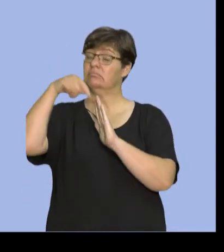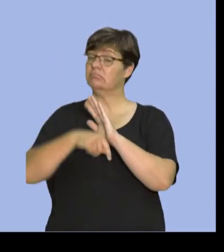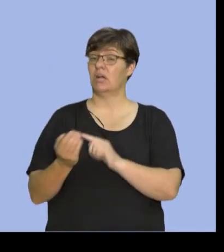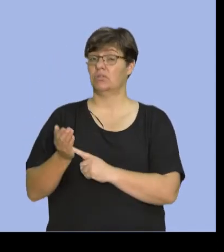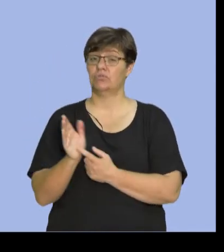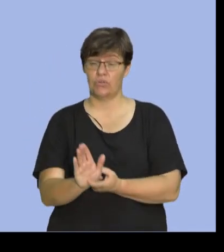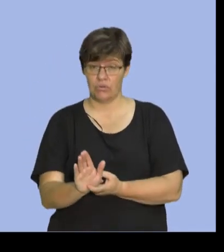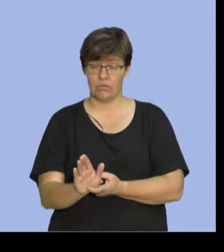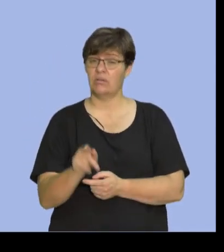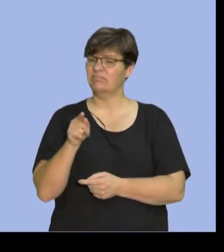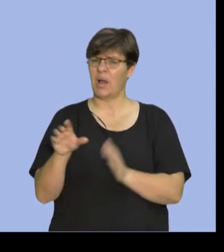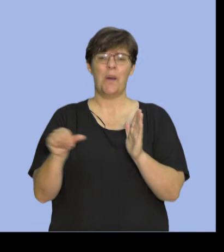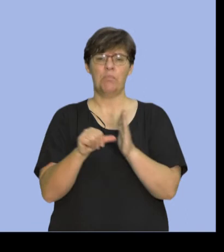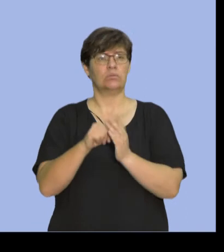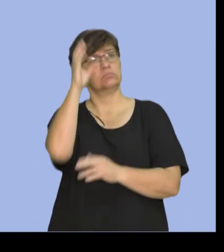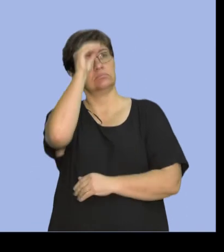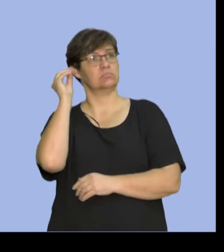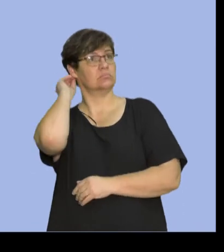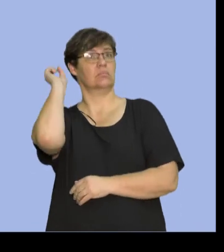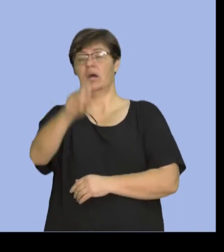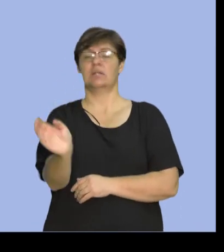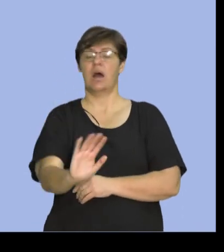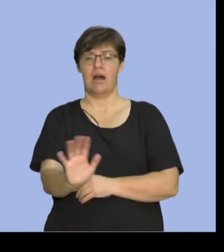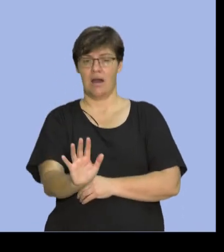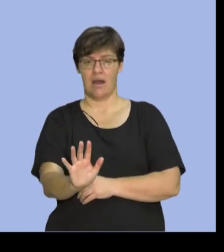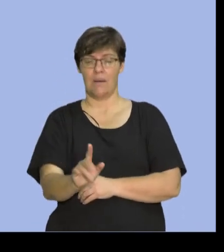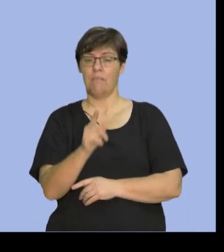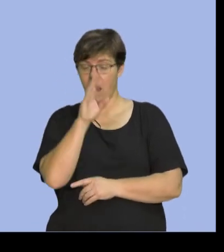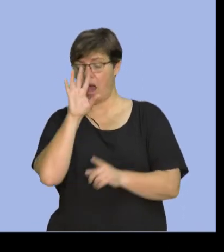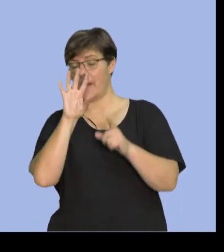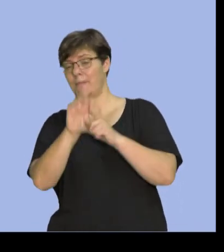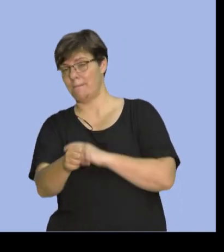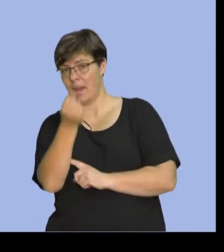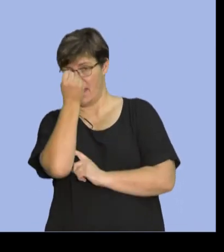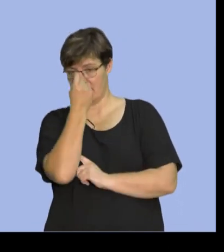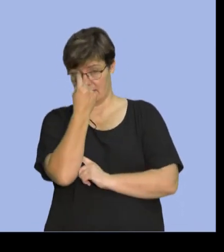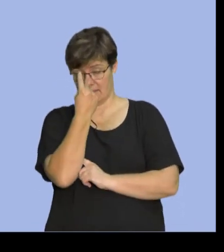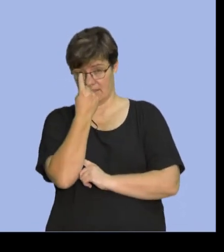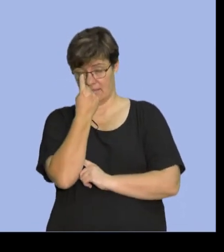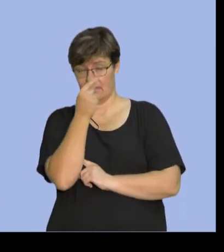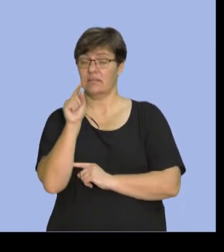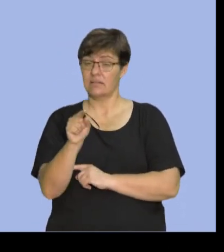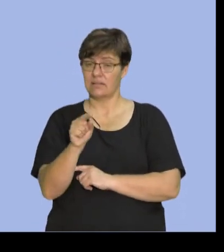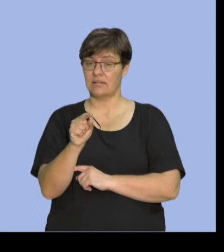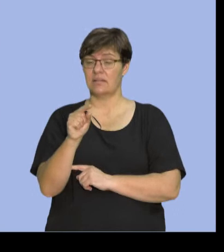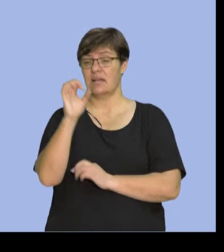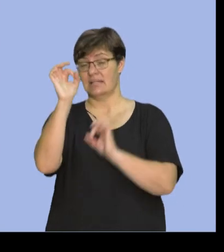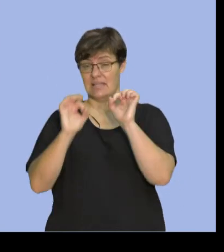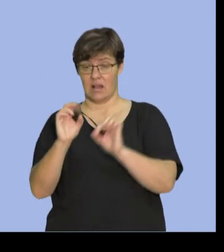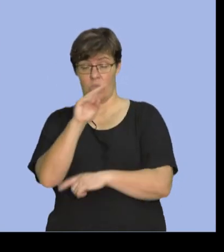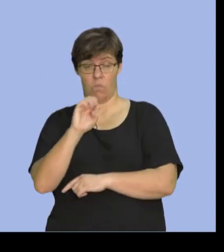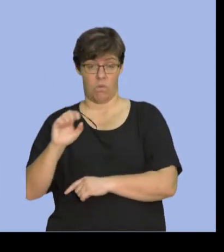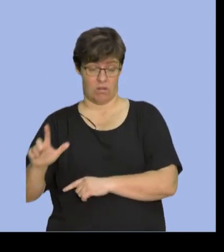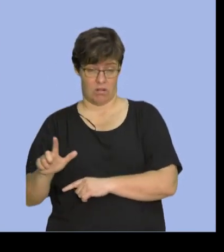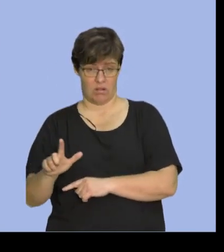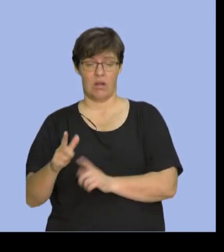to you is not important for you to remember, but it's important for you to recognize and understand that this cell wall that we talk about